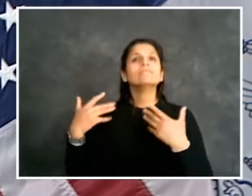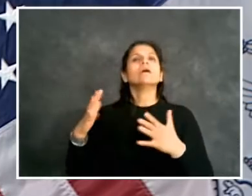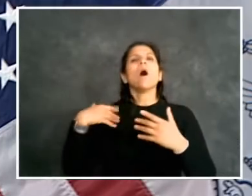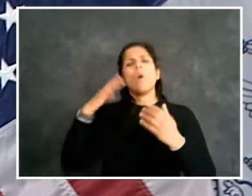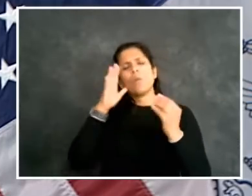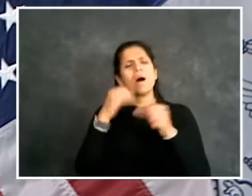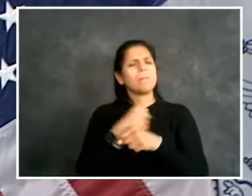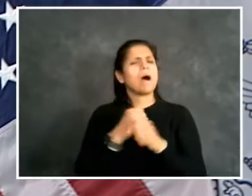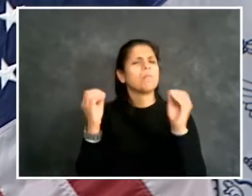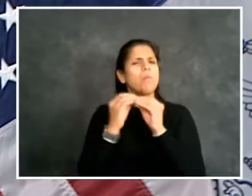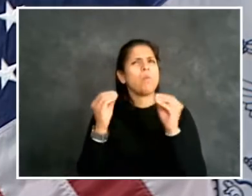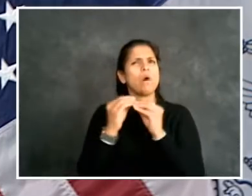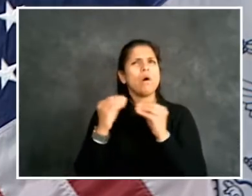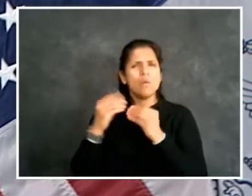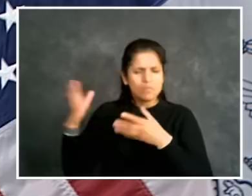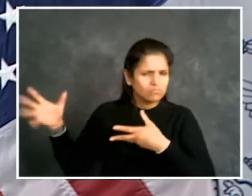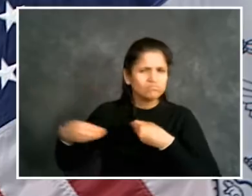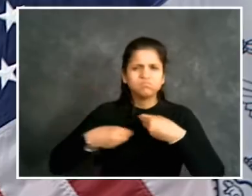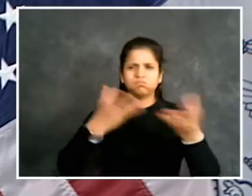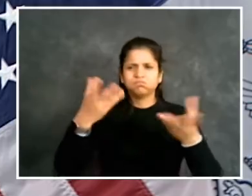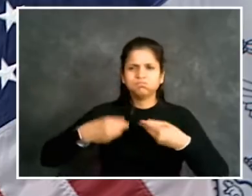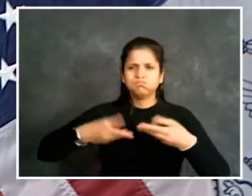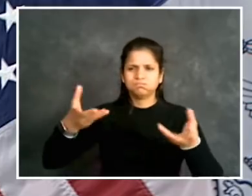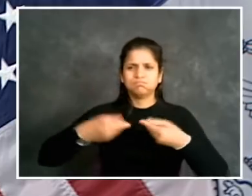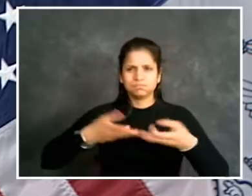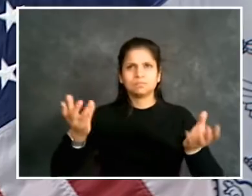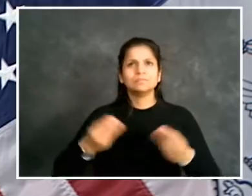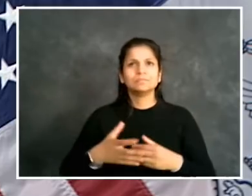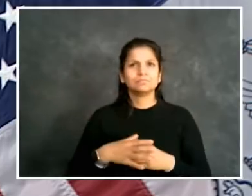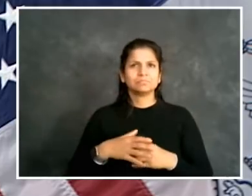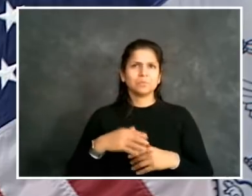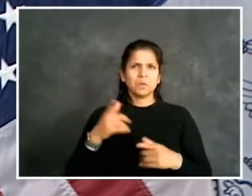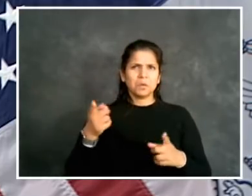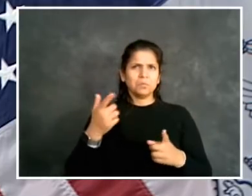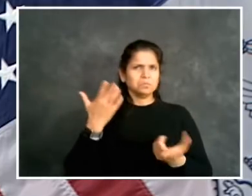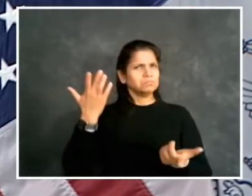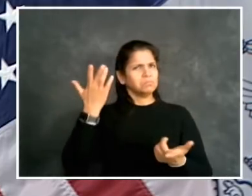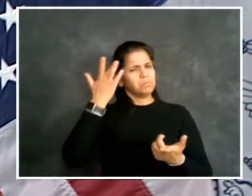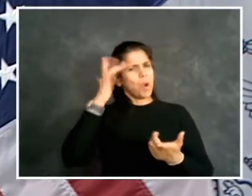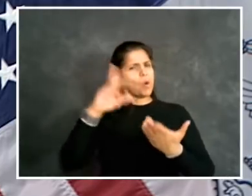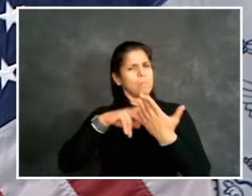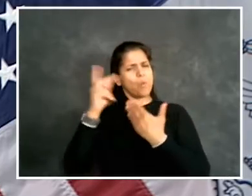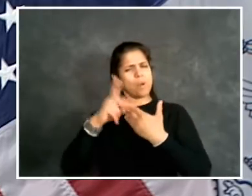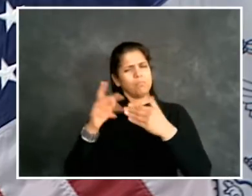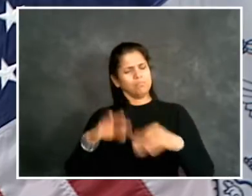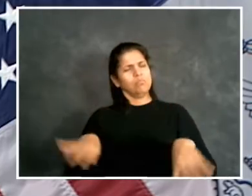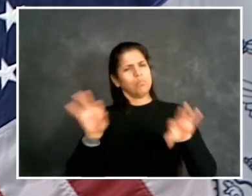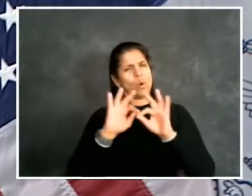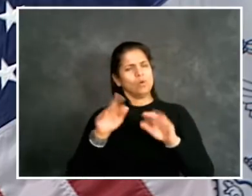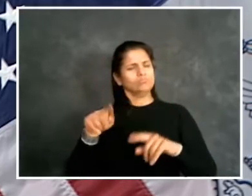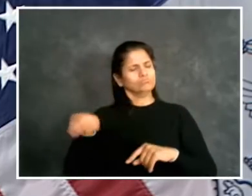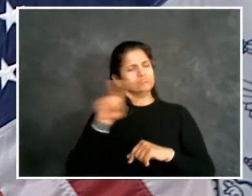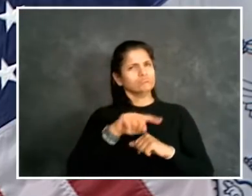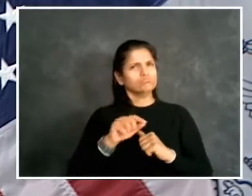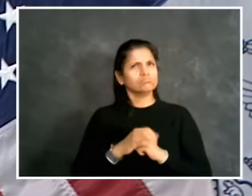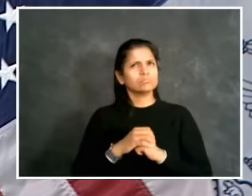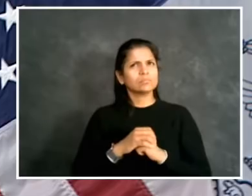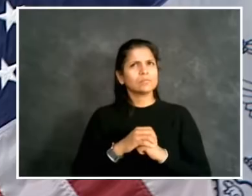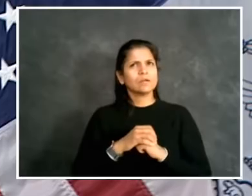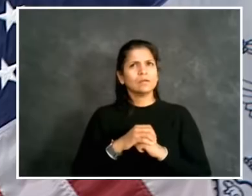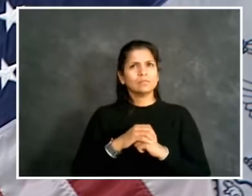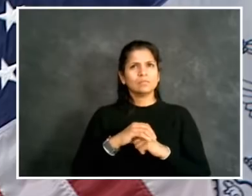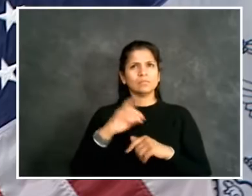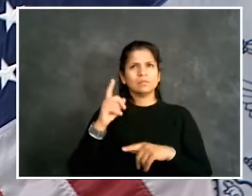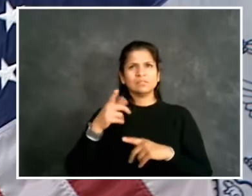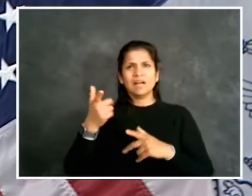program to get them out regularly to anyone who needs it. The specific ones and whether they're the reusable kind or not, we'll get